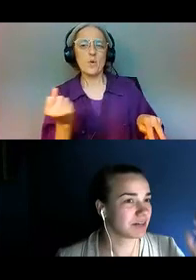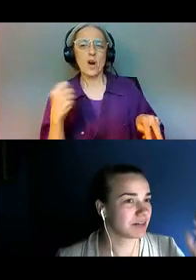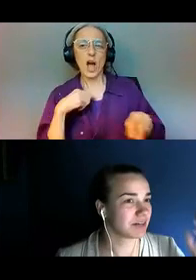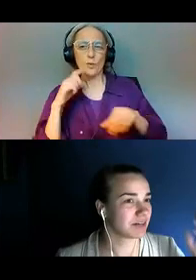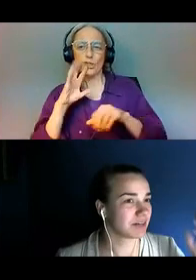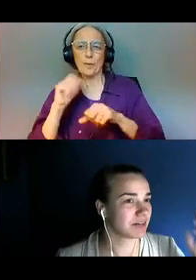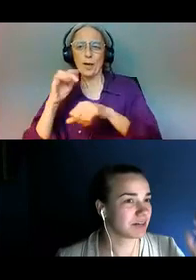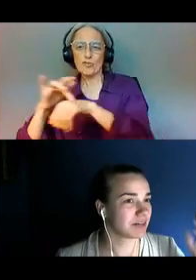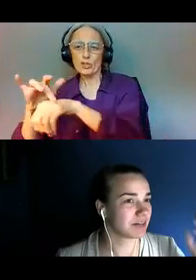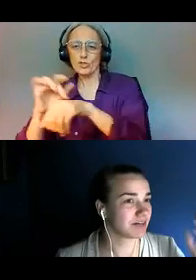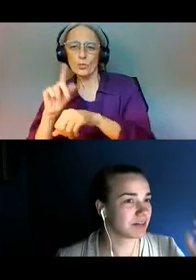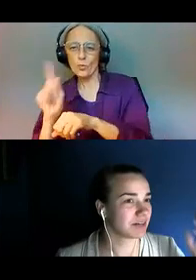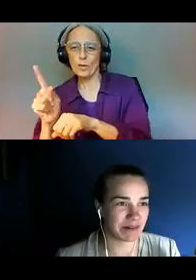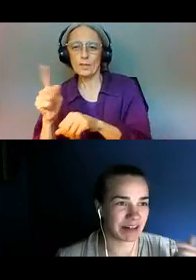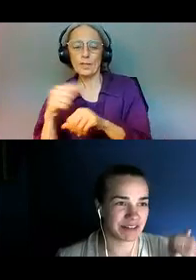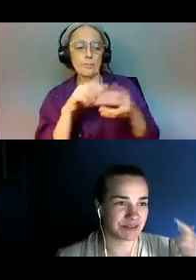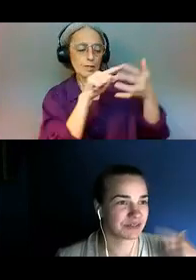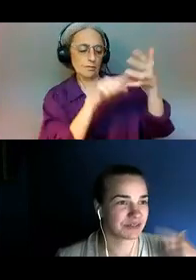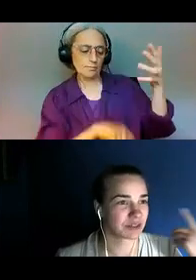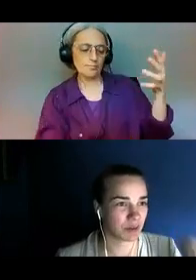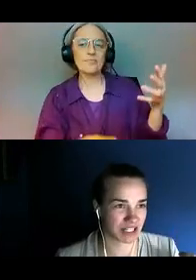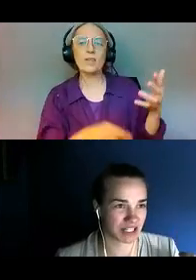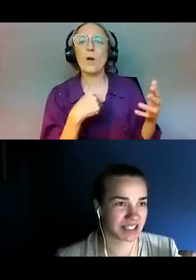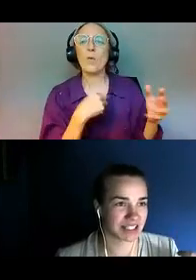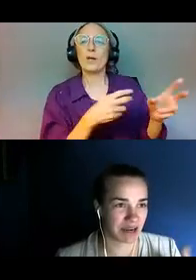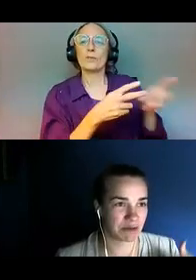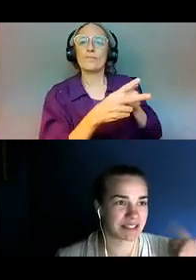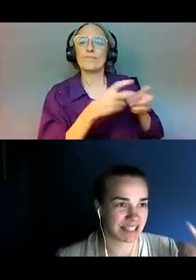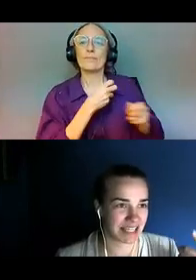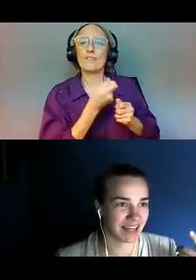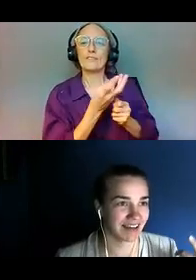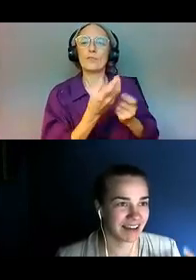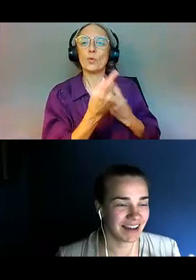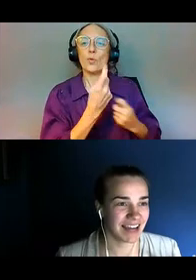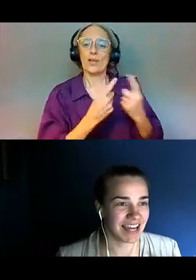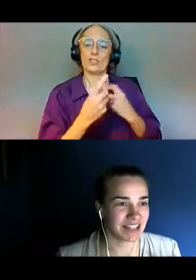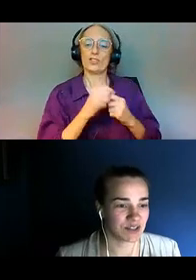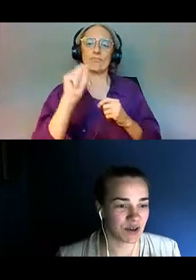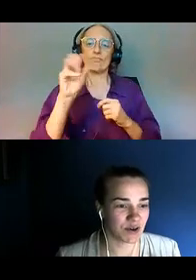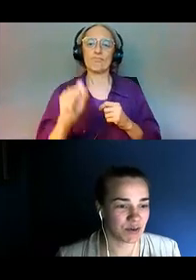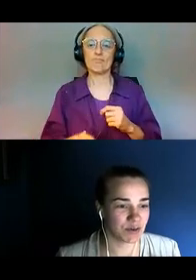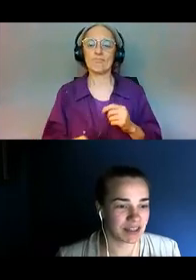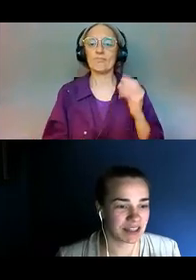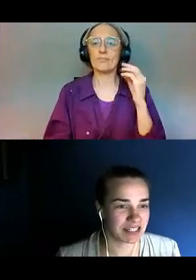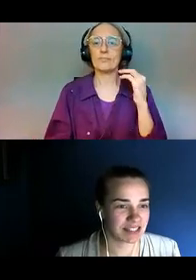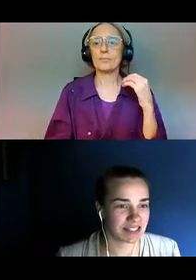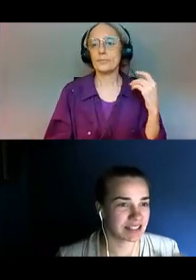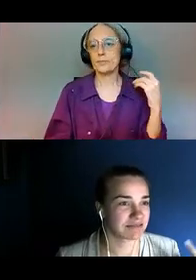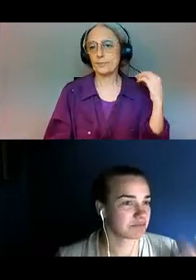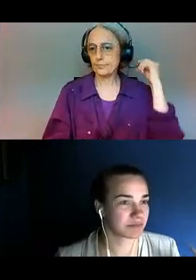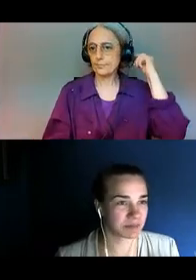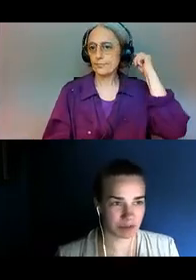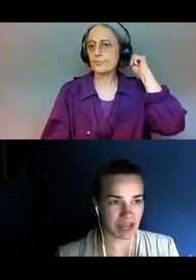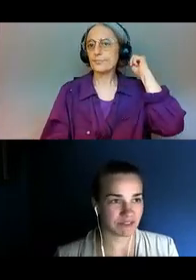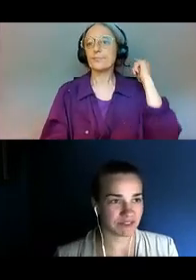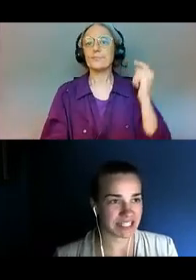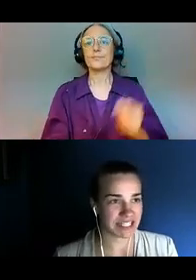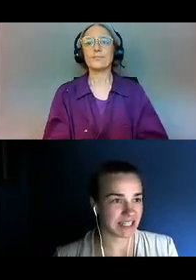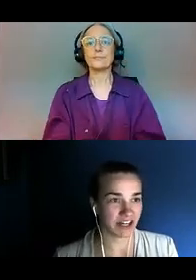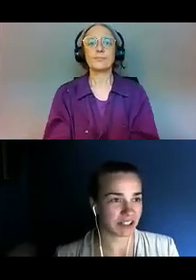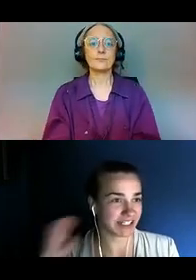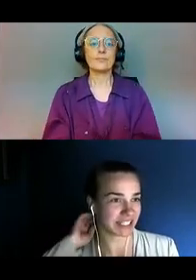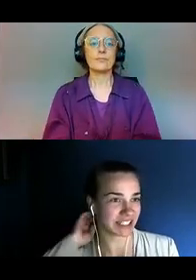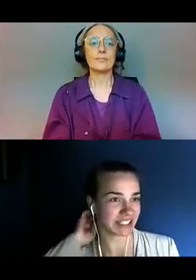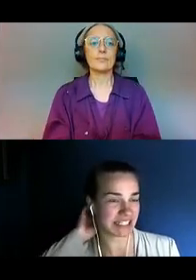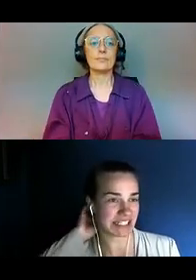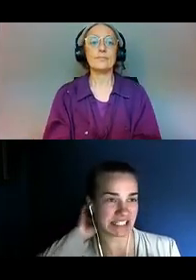call out verbally a couple of questions I was seeing. And so this